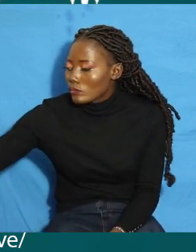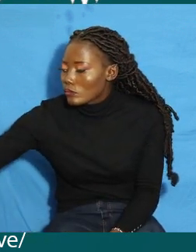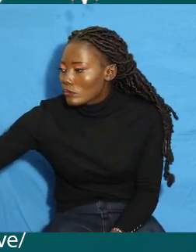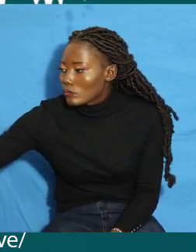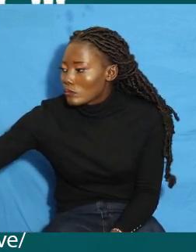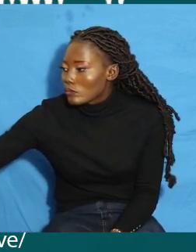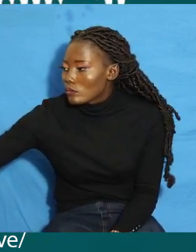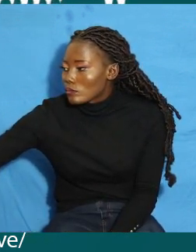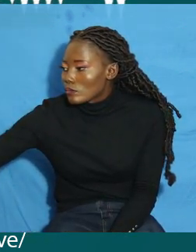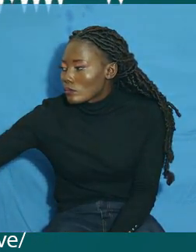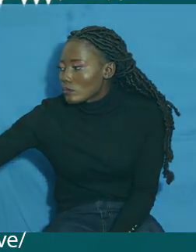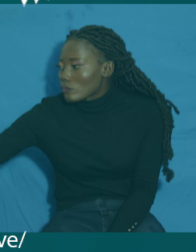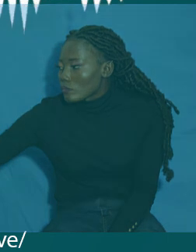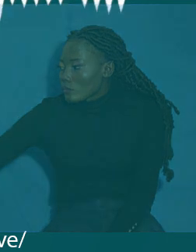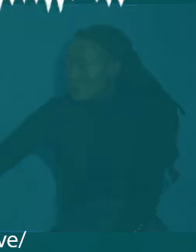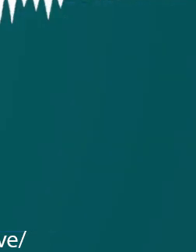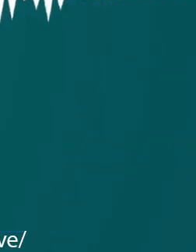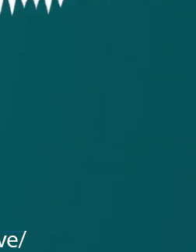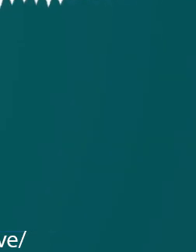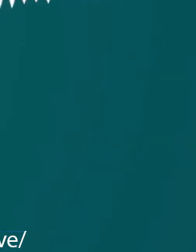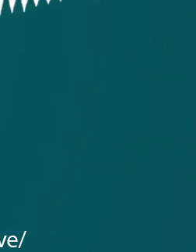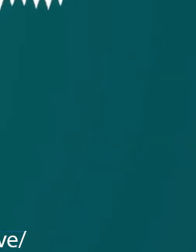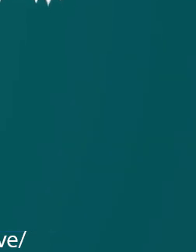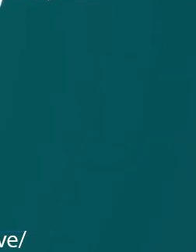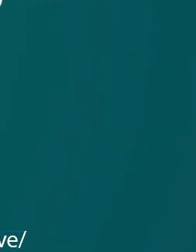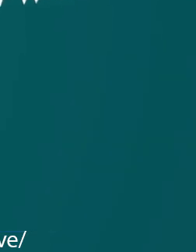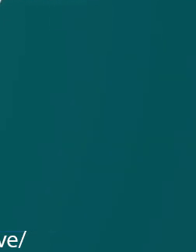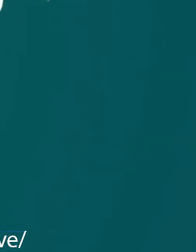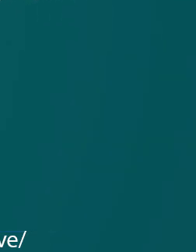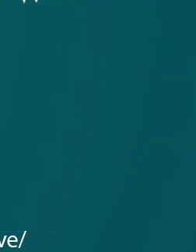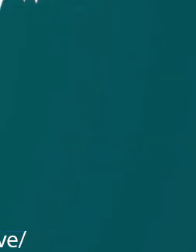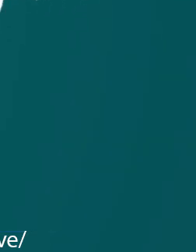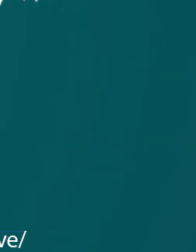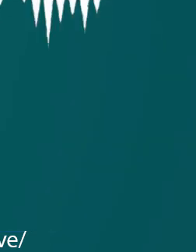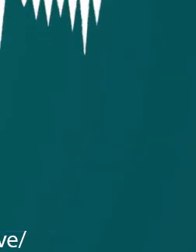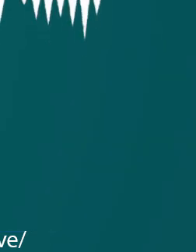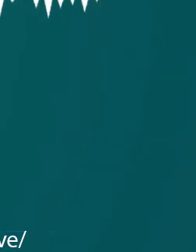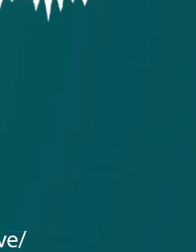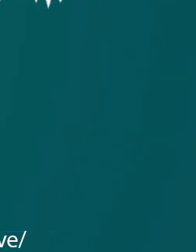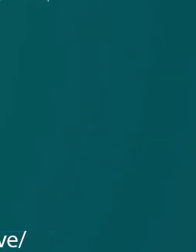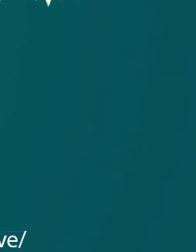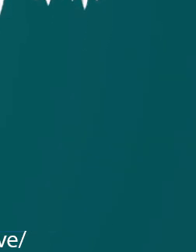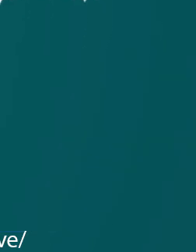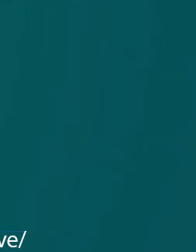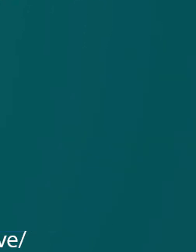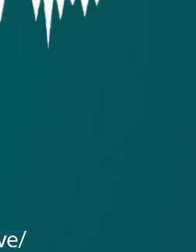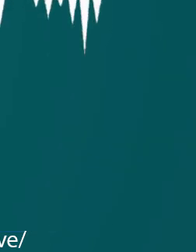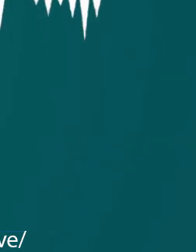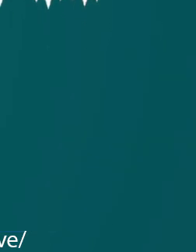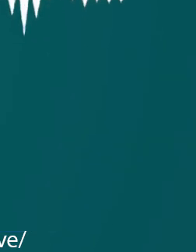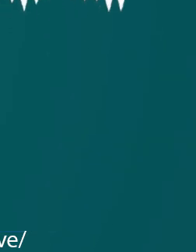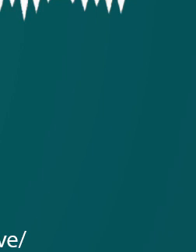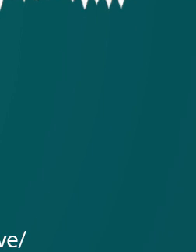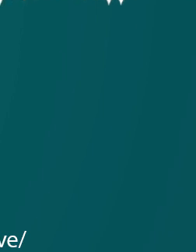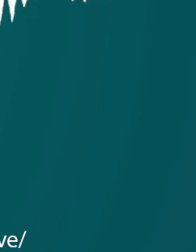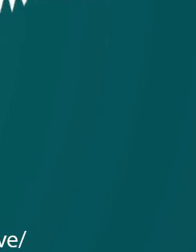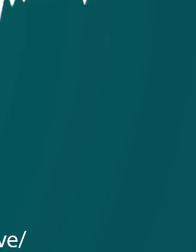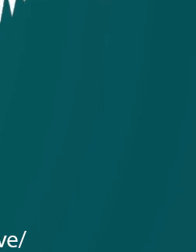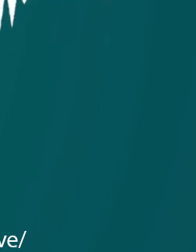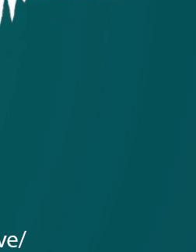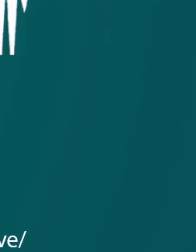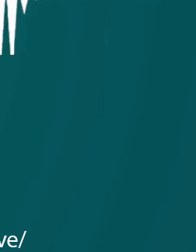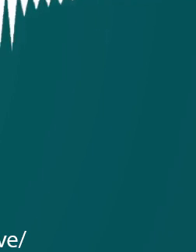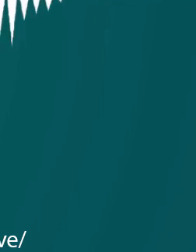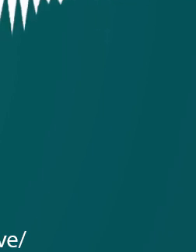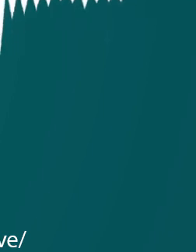and embrace thoughts that empower you, not that make you weak and discouraged. Focus on doing the right things